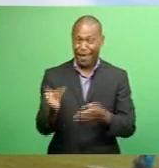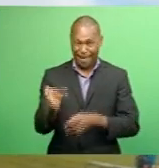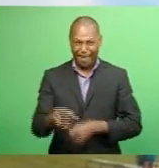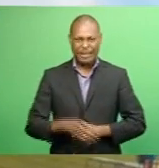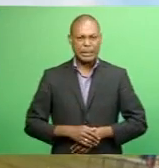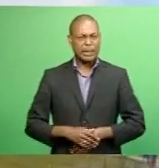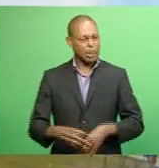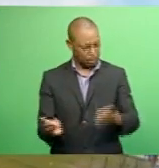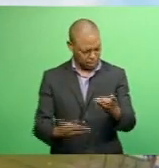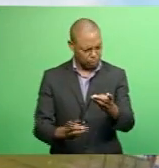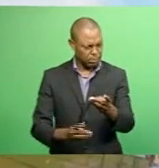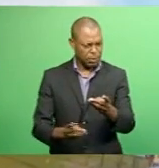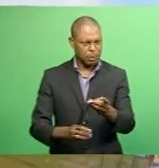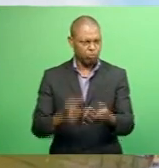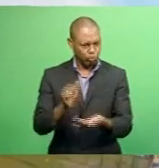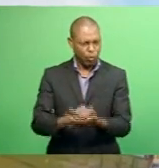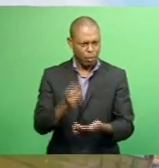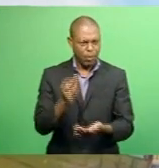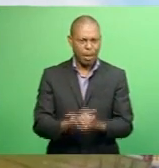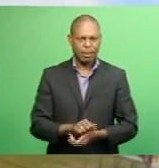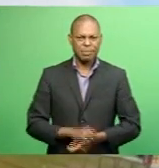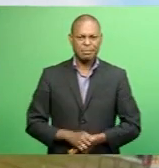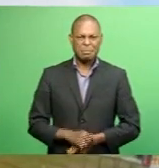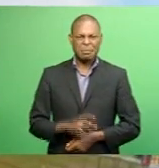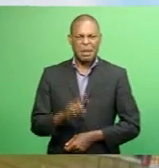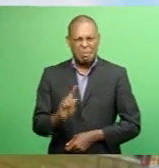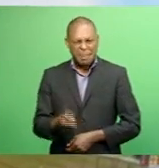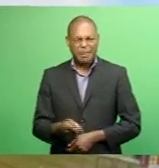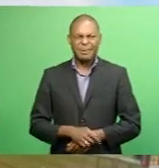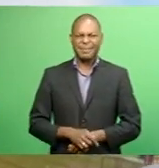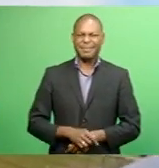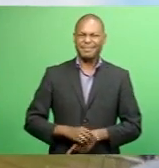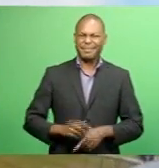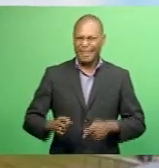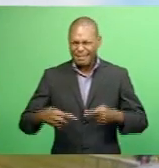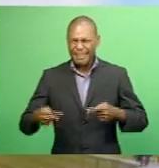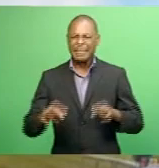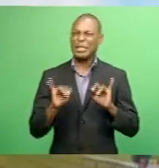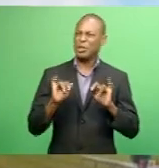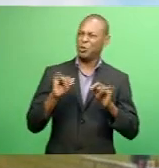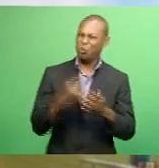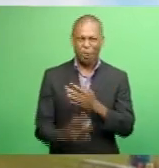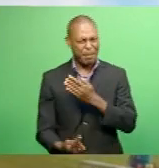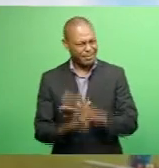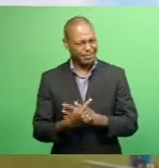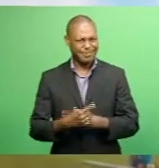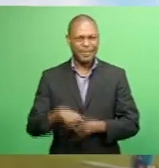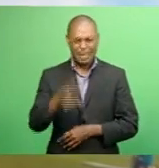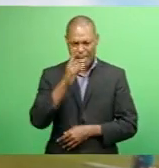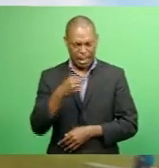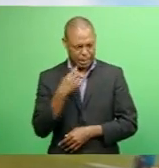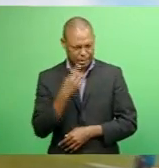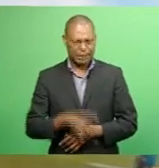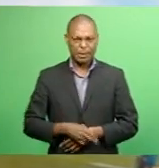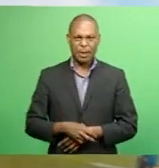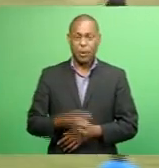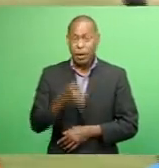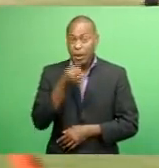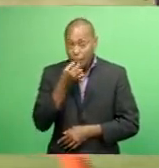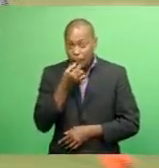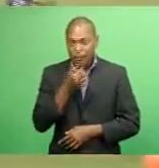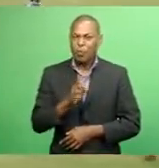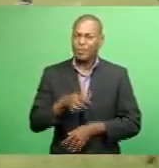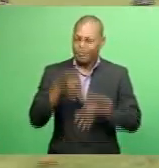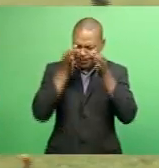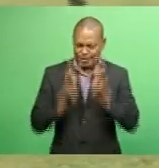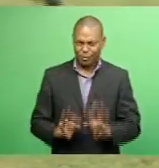that there were certain incidents where, well, we can say the referee's decision is final. But